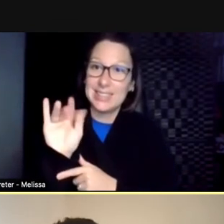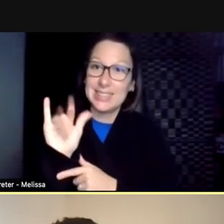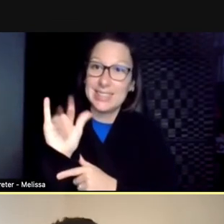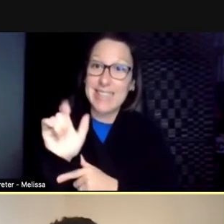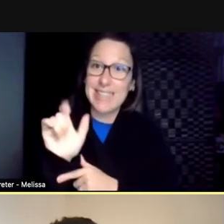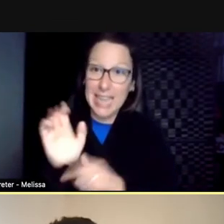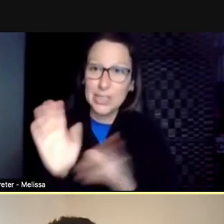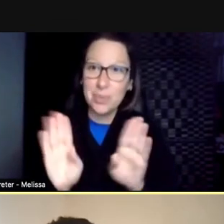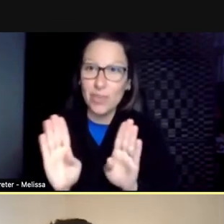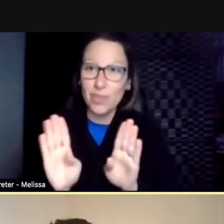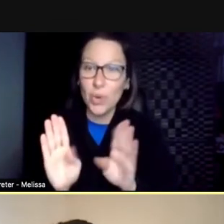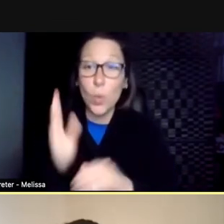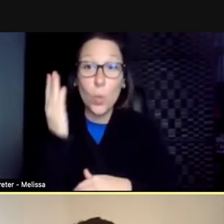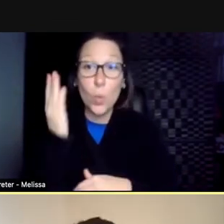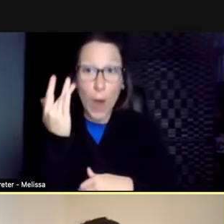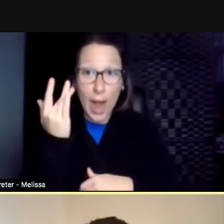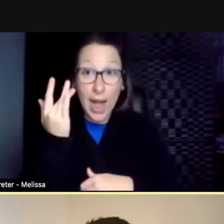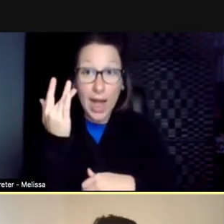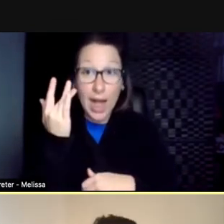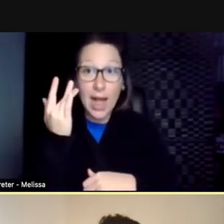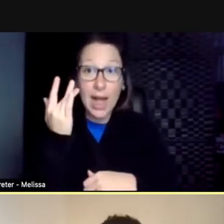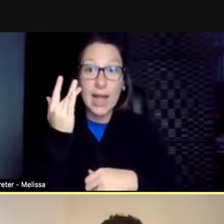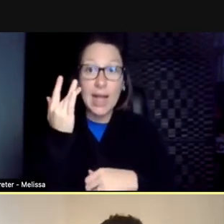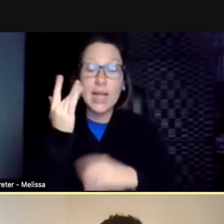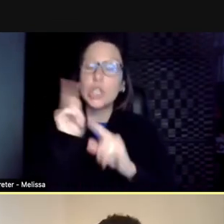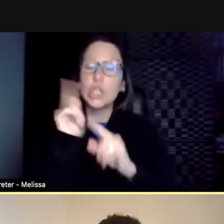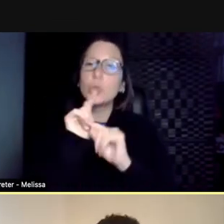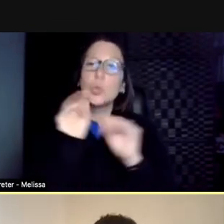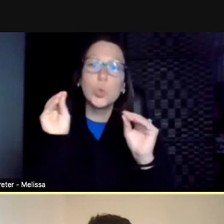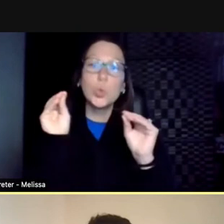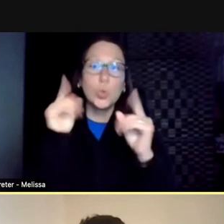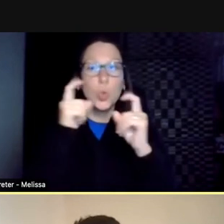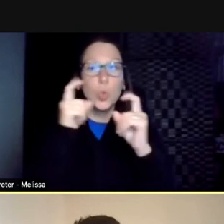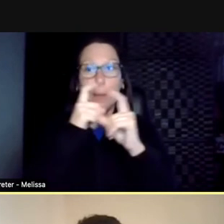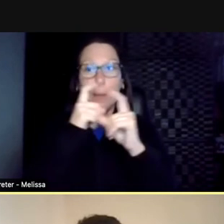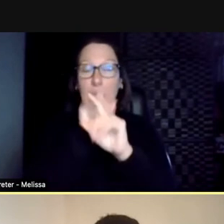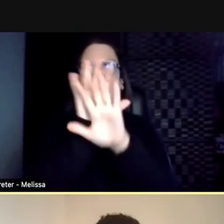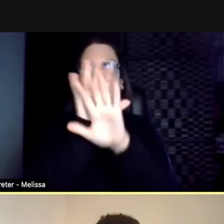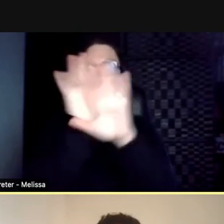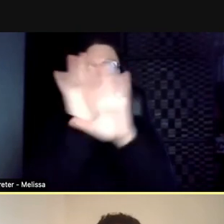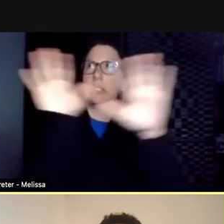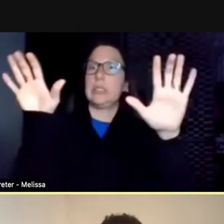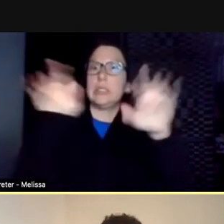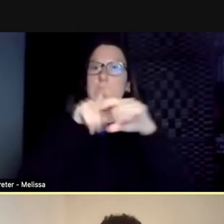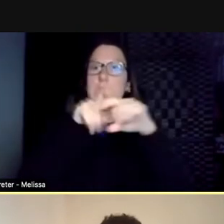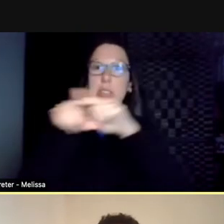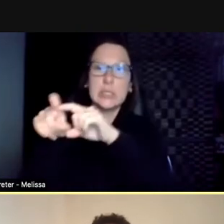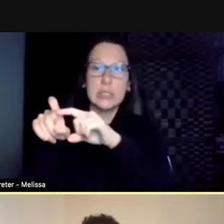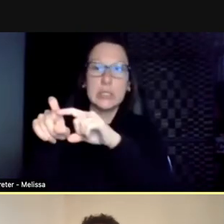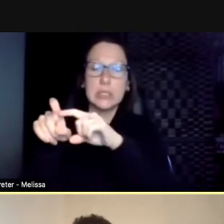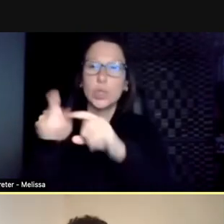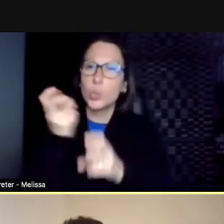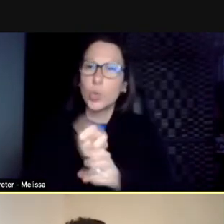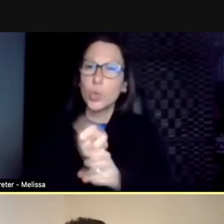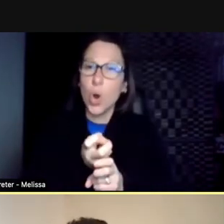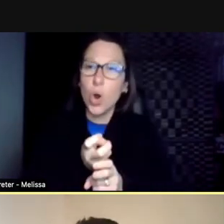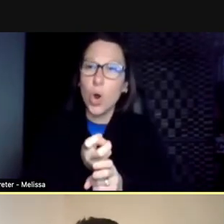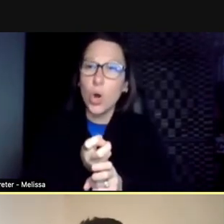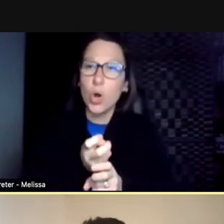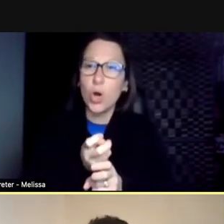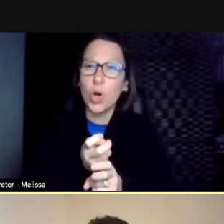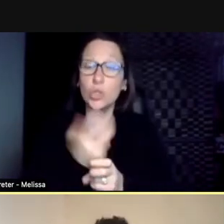is it tactile behavior? Because it's too visually complex at the coat area. So it was too hard for it to be a visual behavior. So is that something we